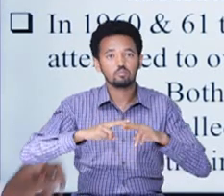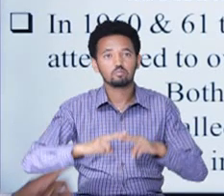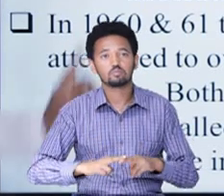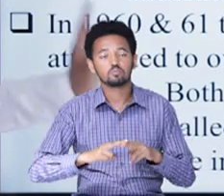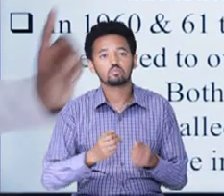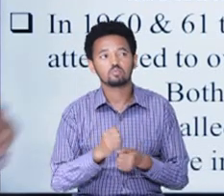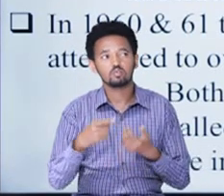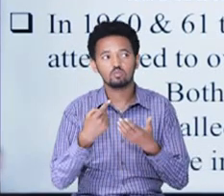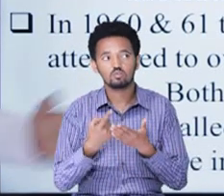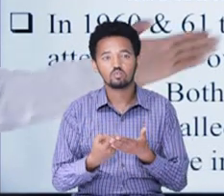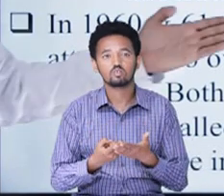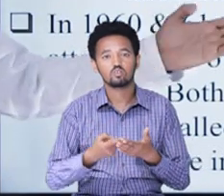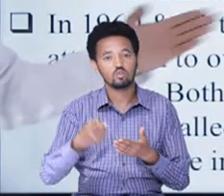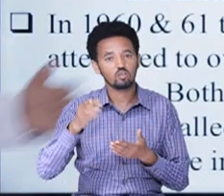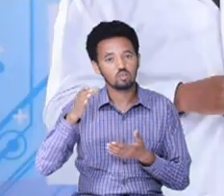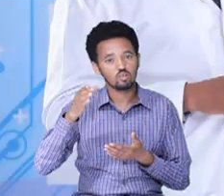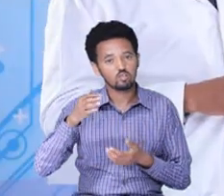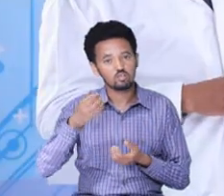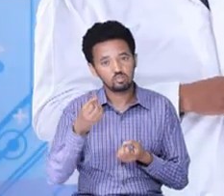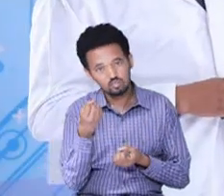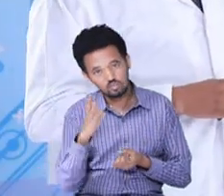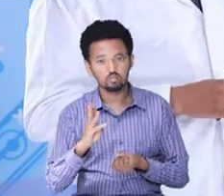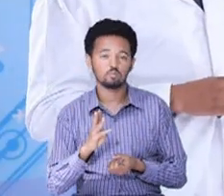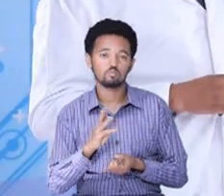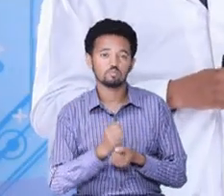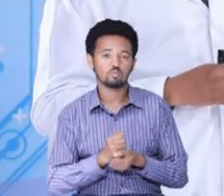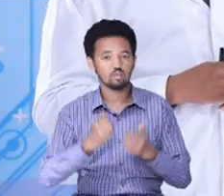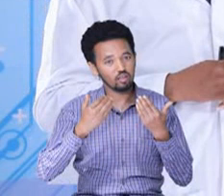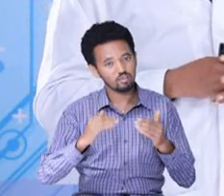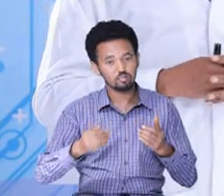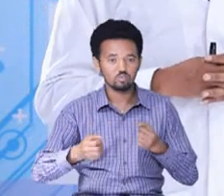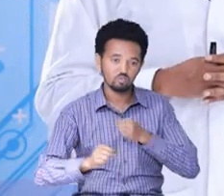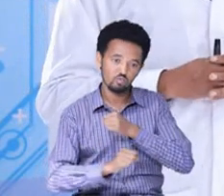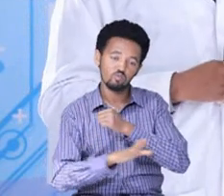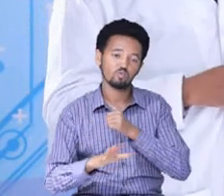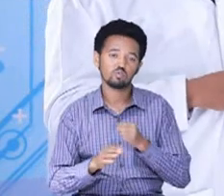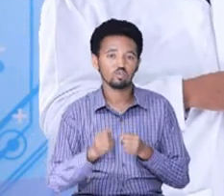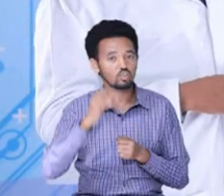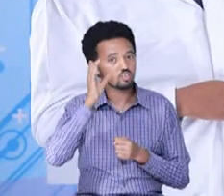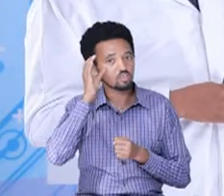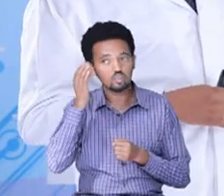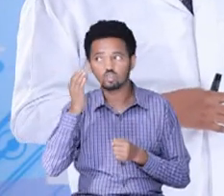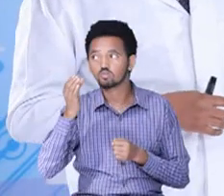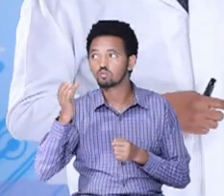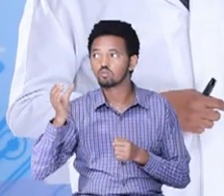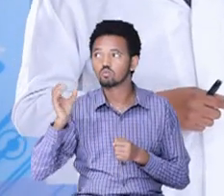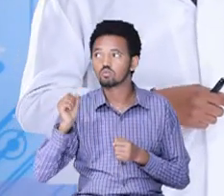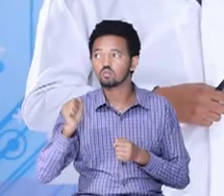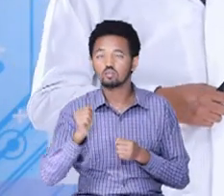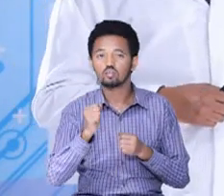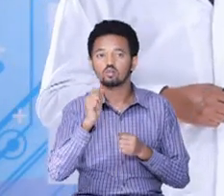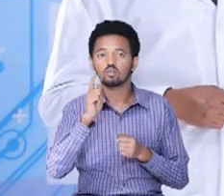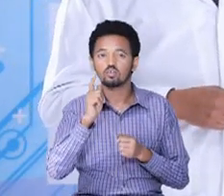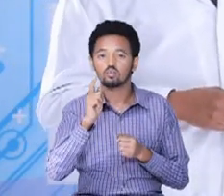in 1960 and 61, colonists and some French generals attempted to overthrow Charles de Gaulle. Both in Algeria